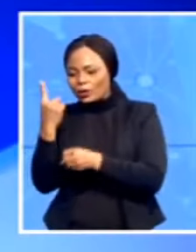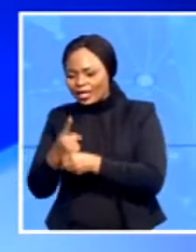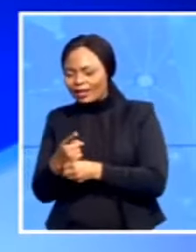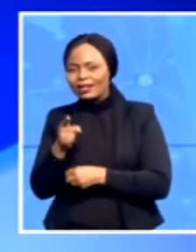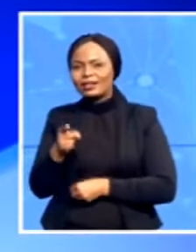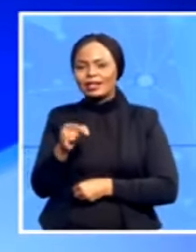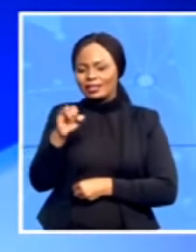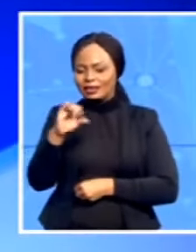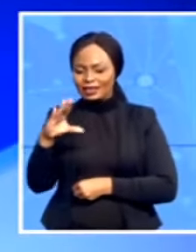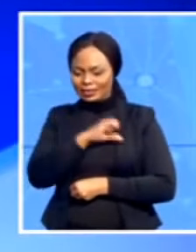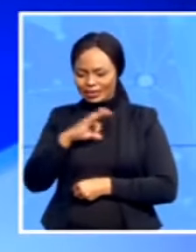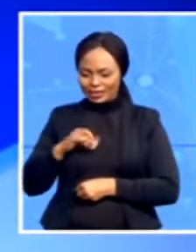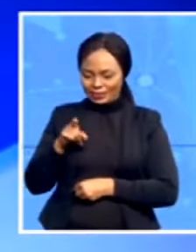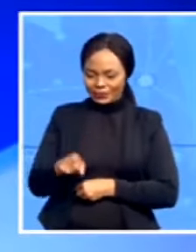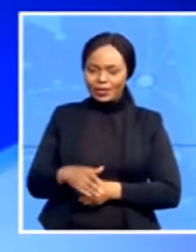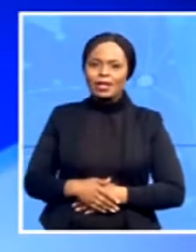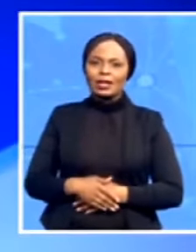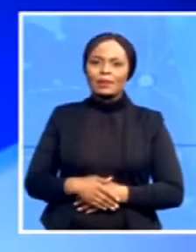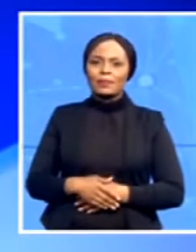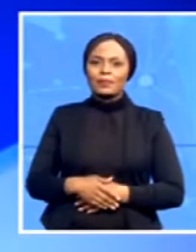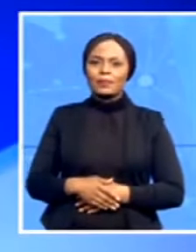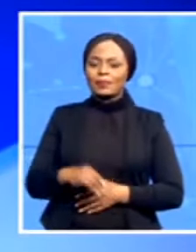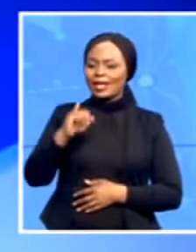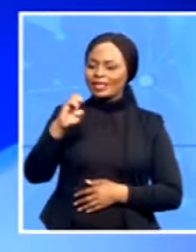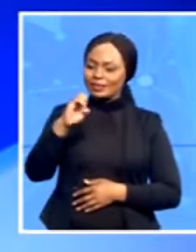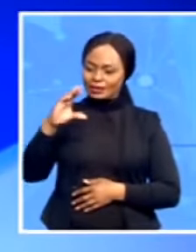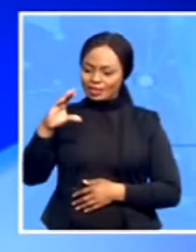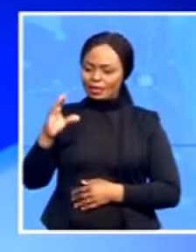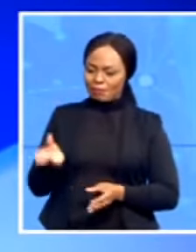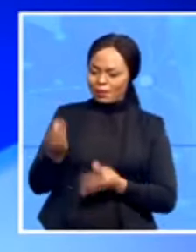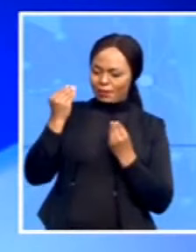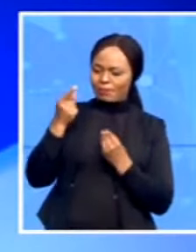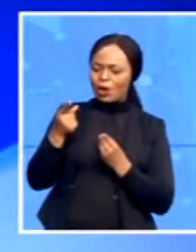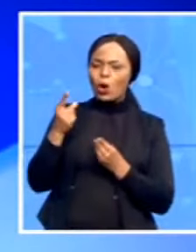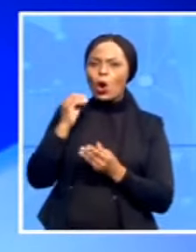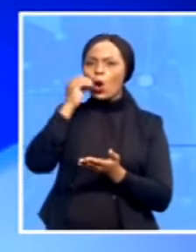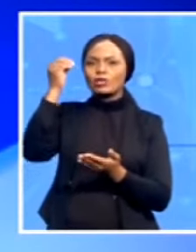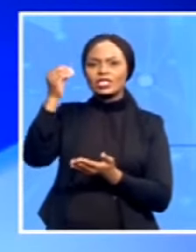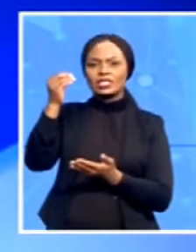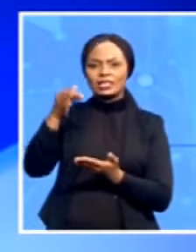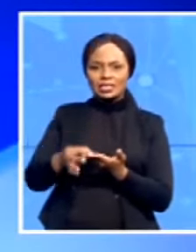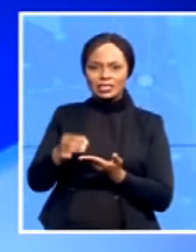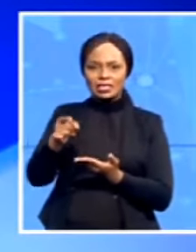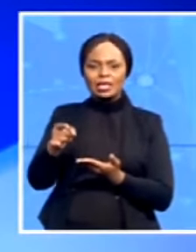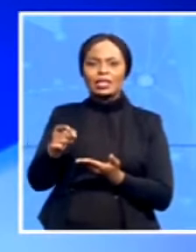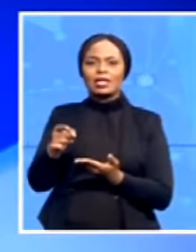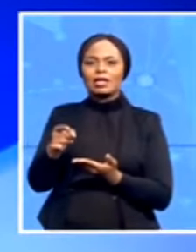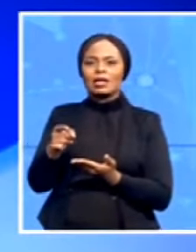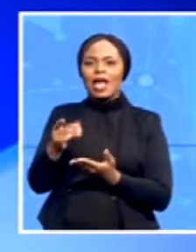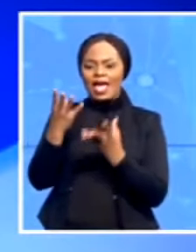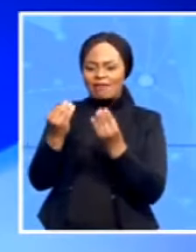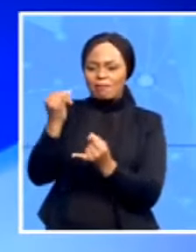Commission receives, those objections are largely as a result of the mistakes committed during counting, because by that